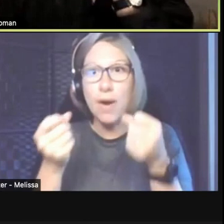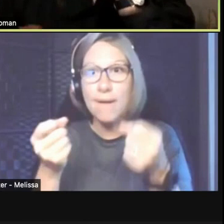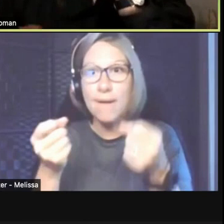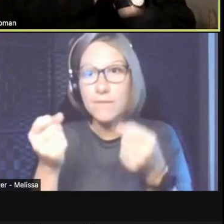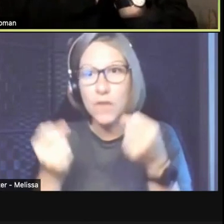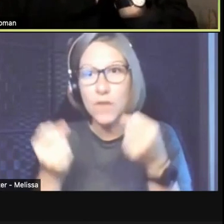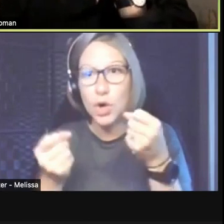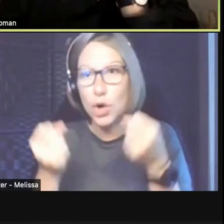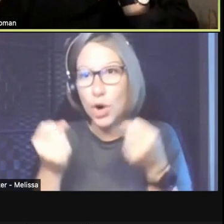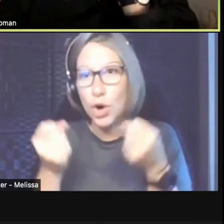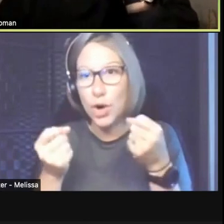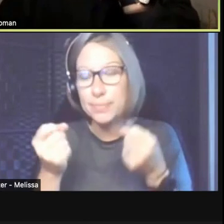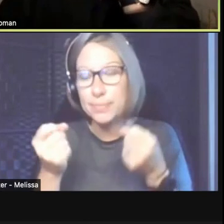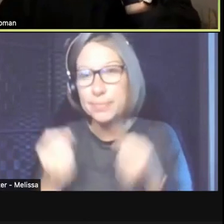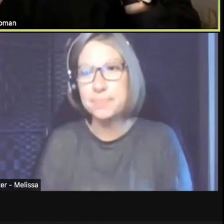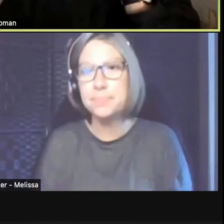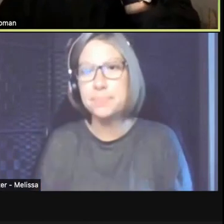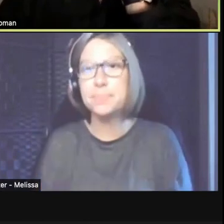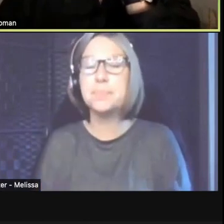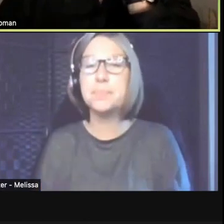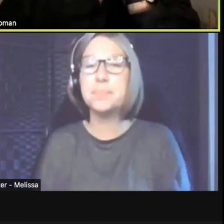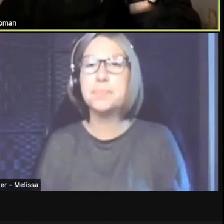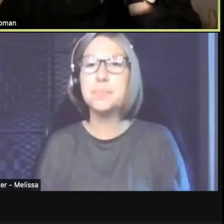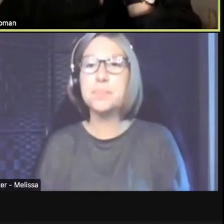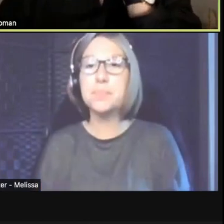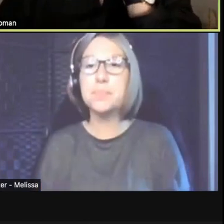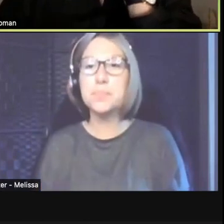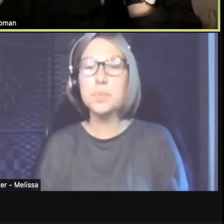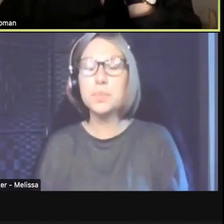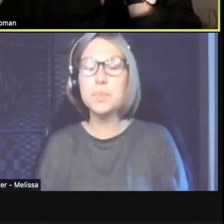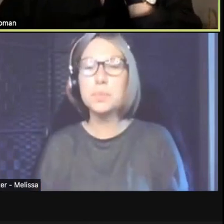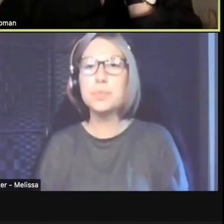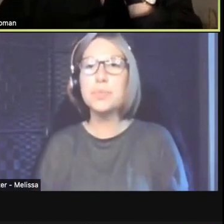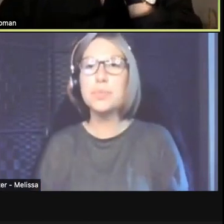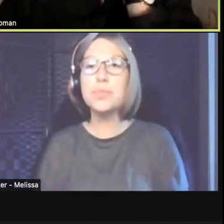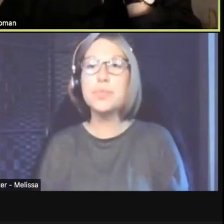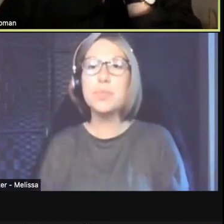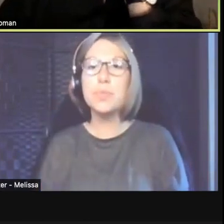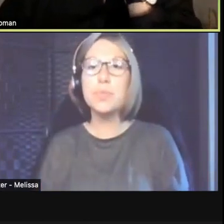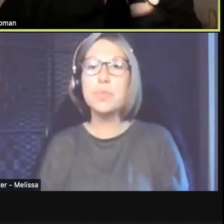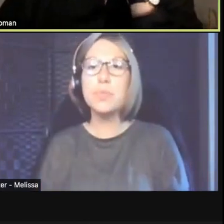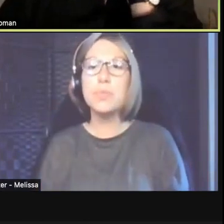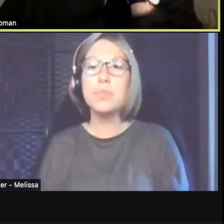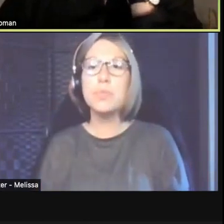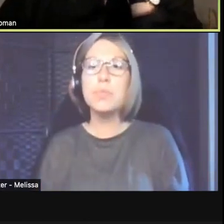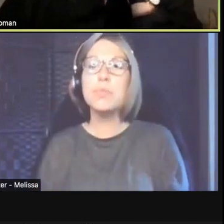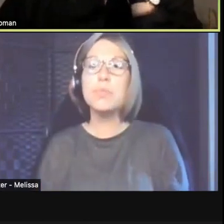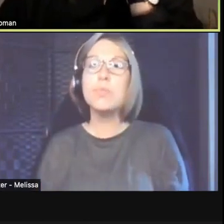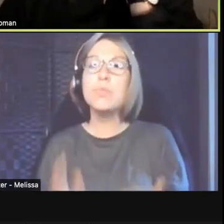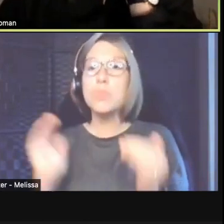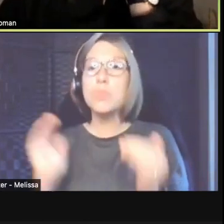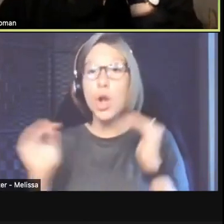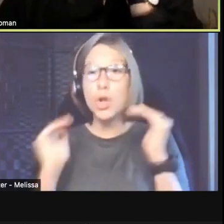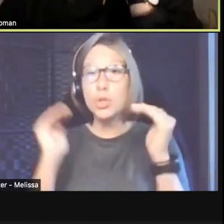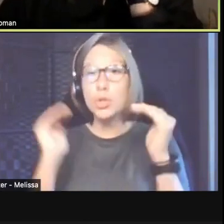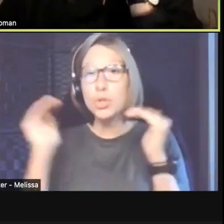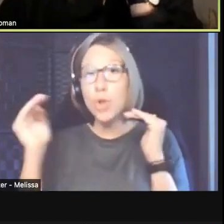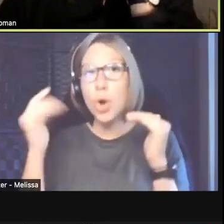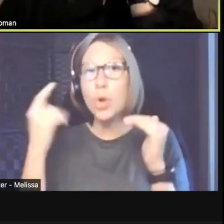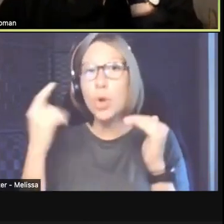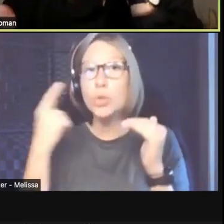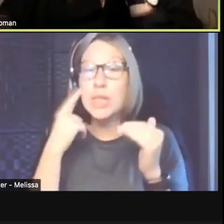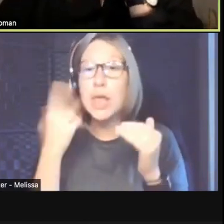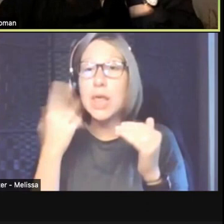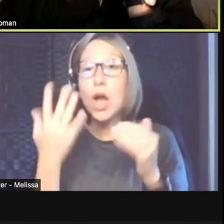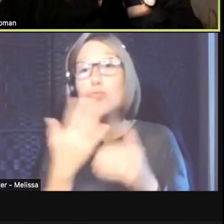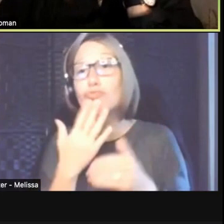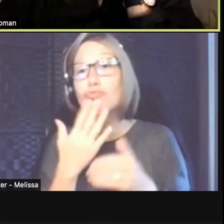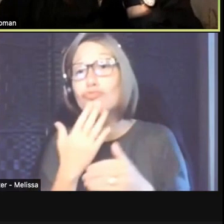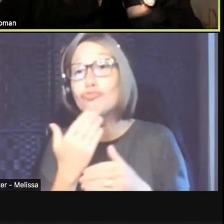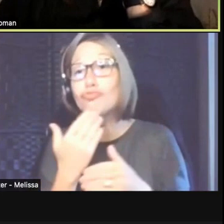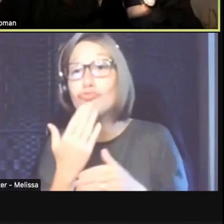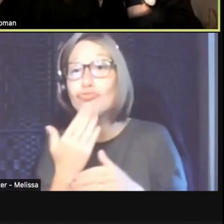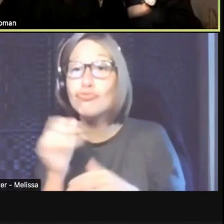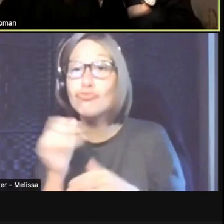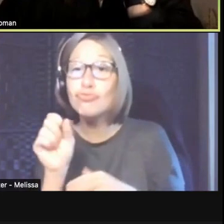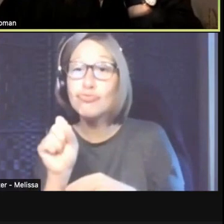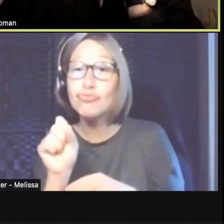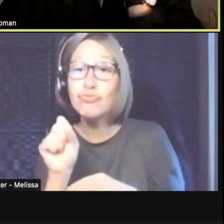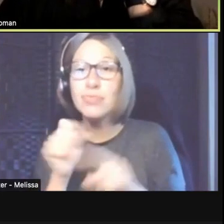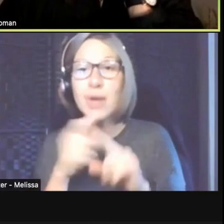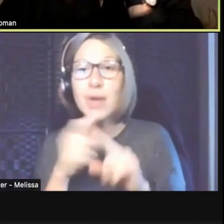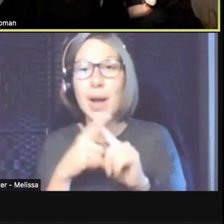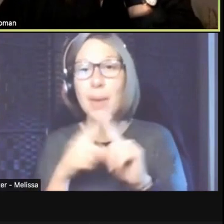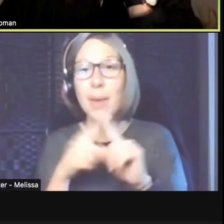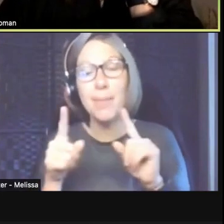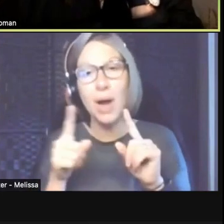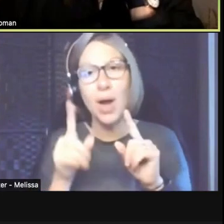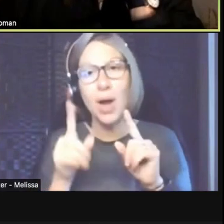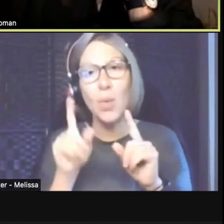and we as adults think it's adorable and we play into it far too much. So Jim he's a spaceman here,